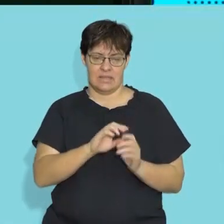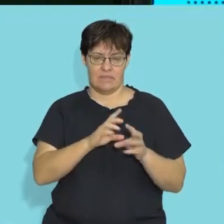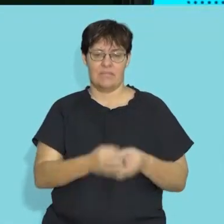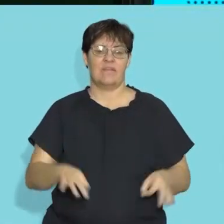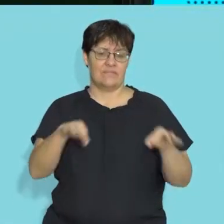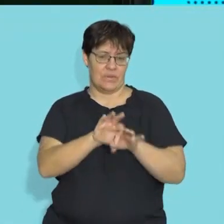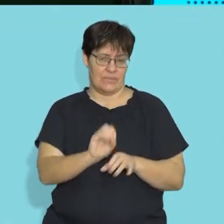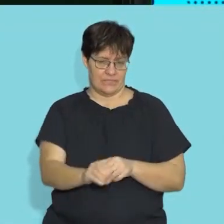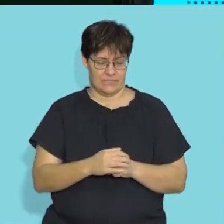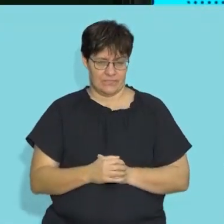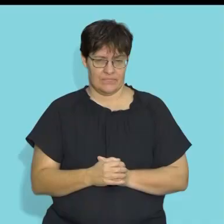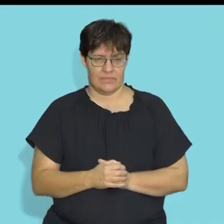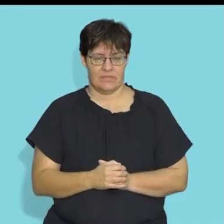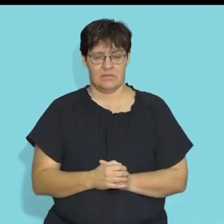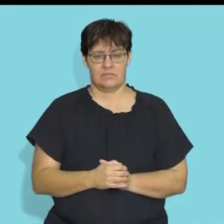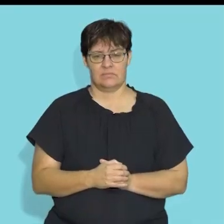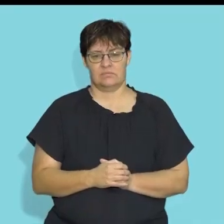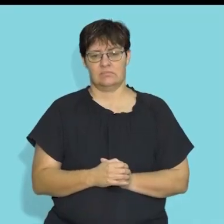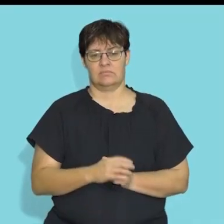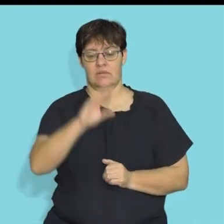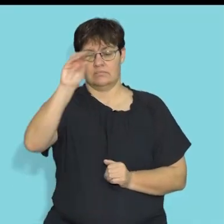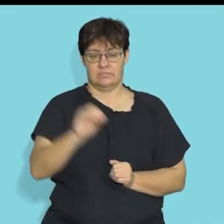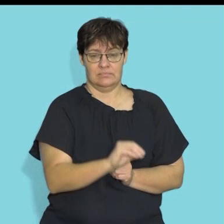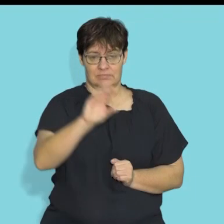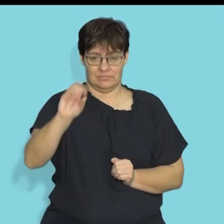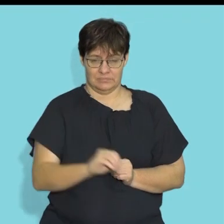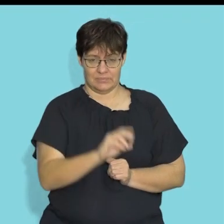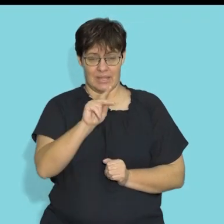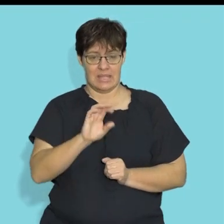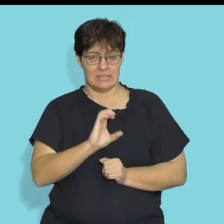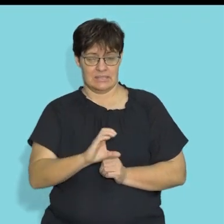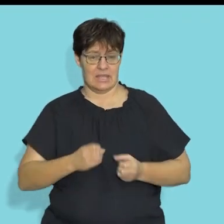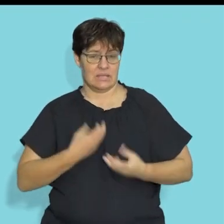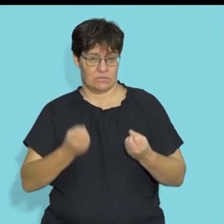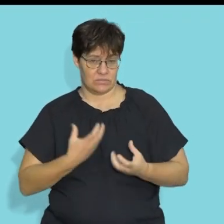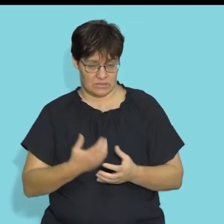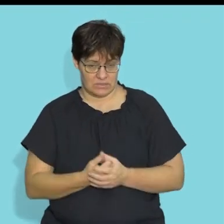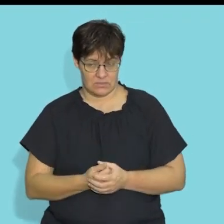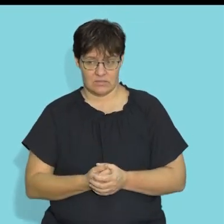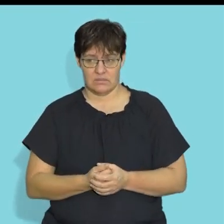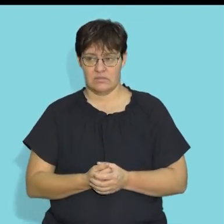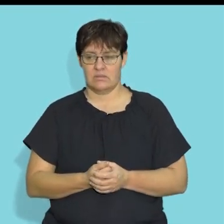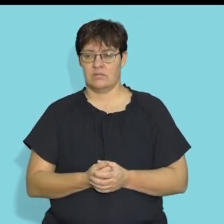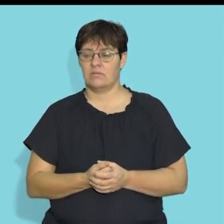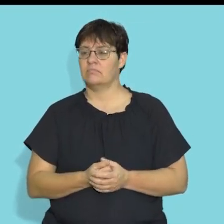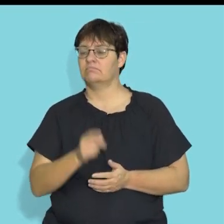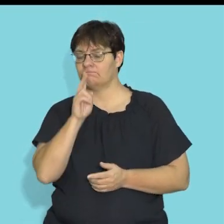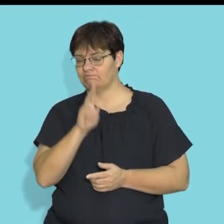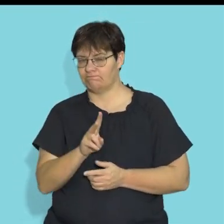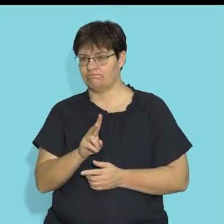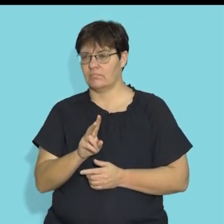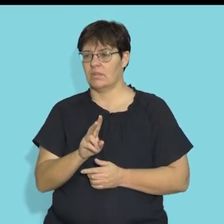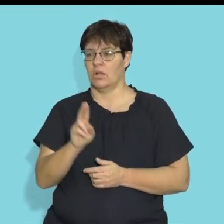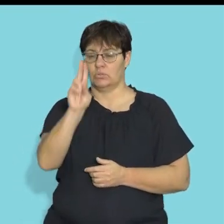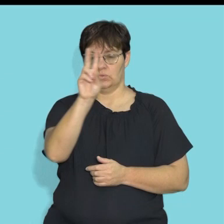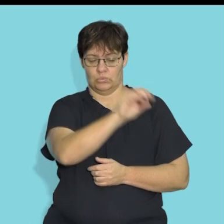Kc value. So when we substitute into the Kc expression, we will